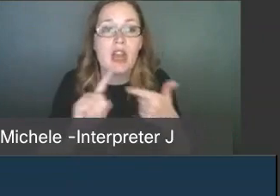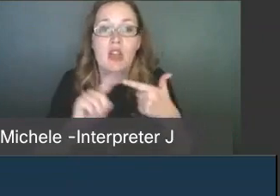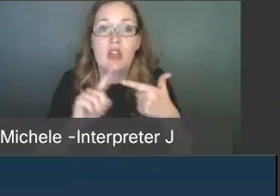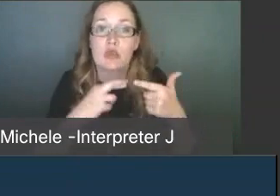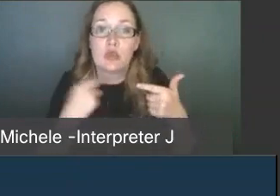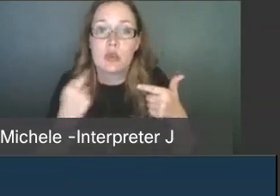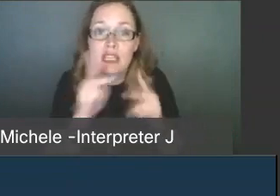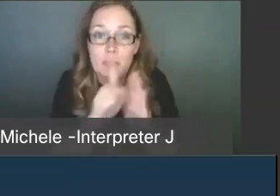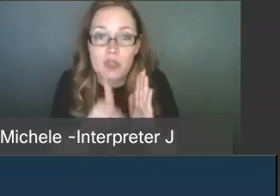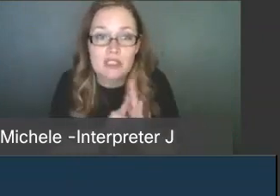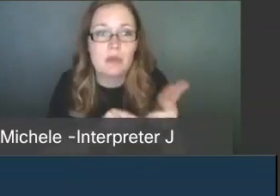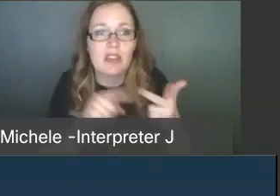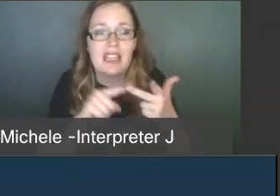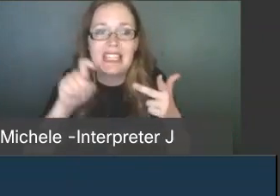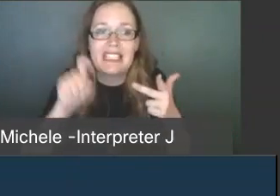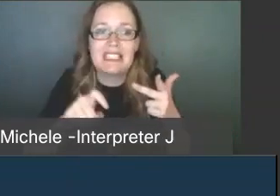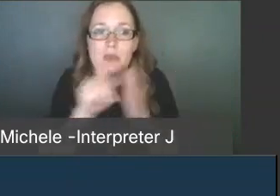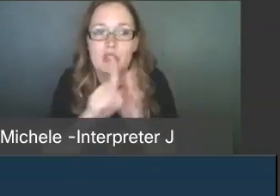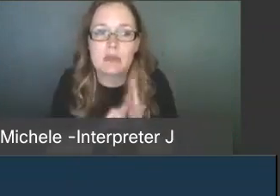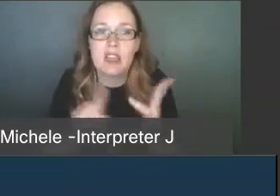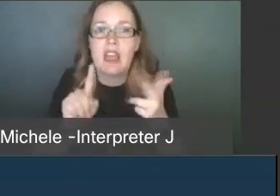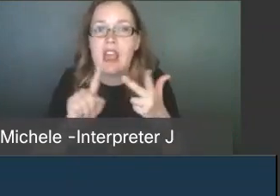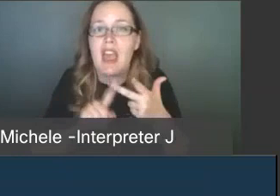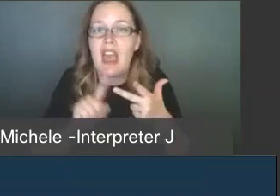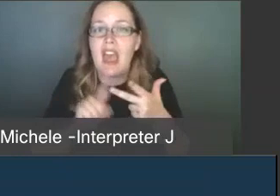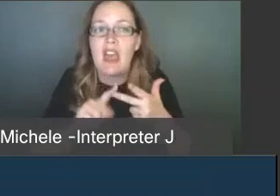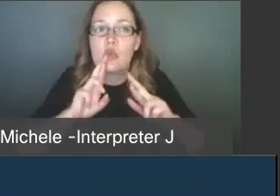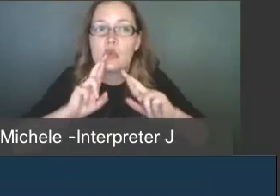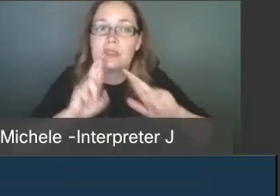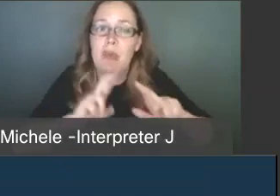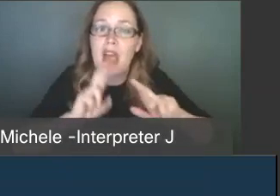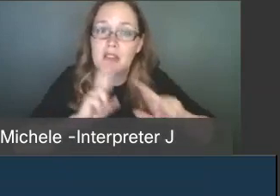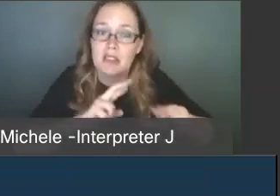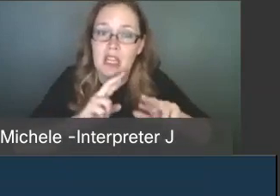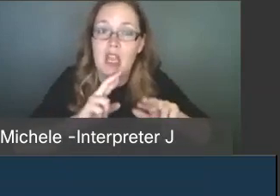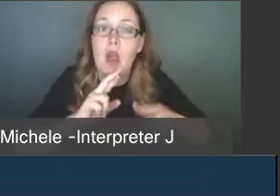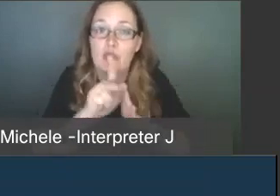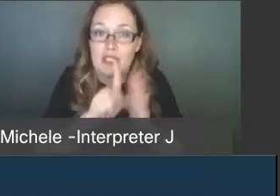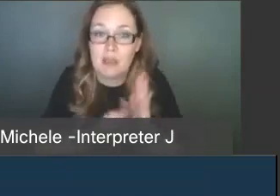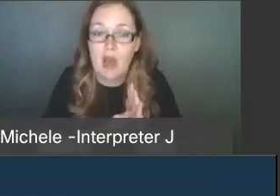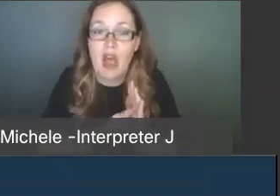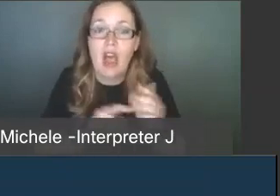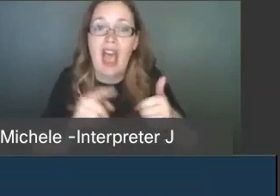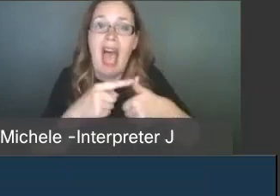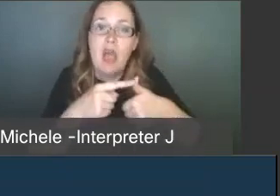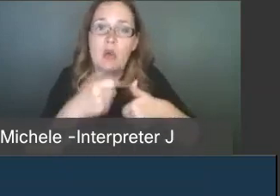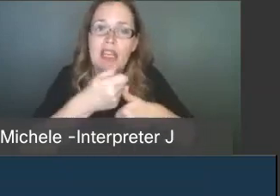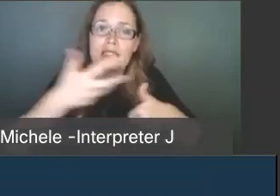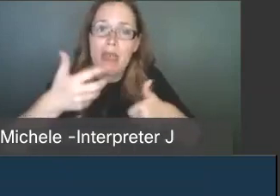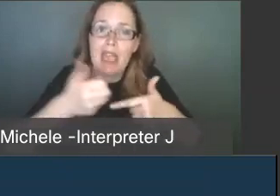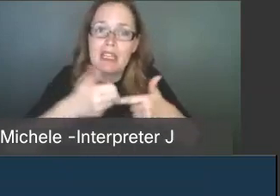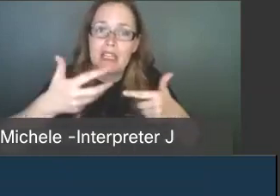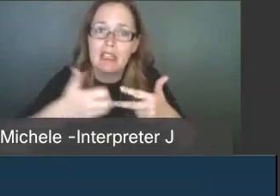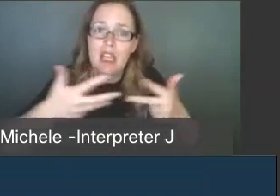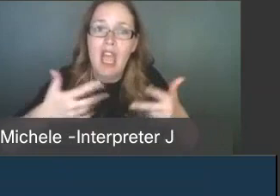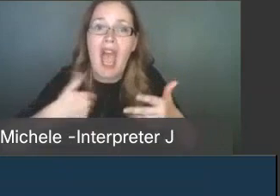need principle, and the responsivity principle. And I'm going to go through each one of those in turn and talk about what I think are some